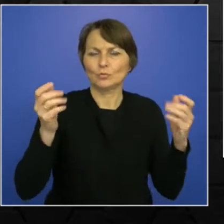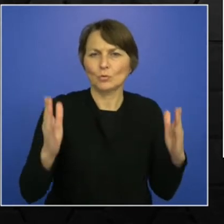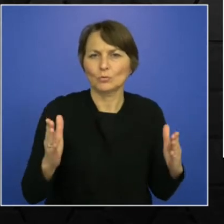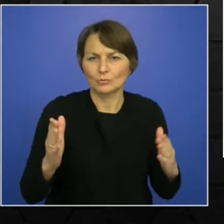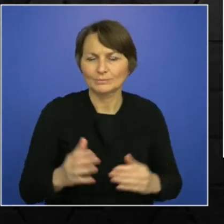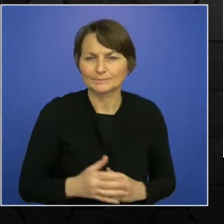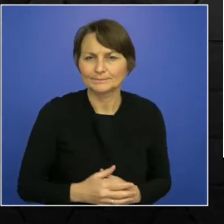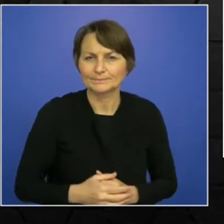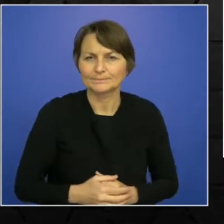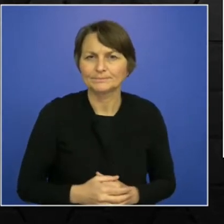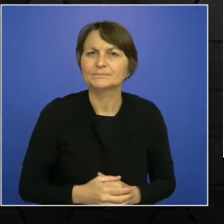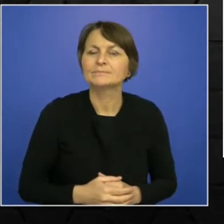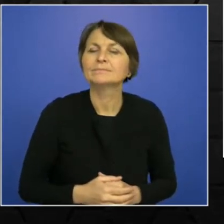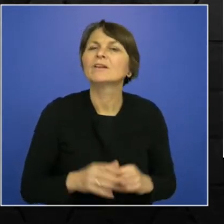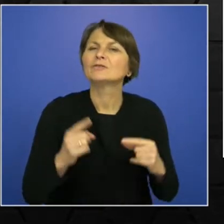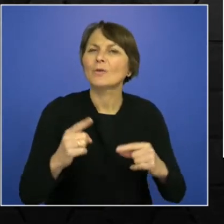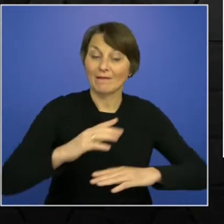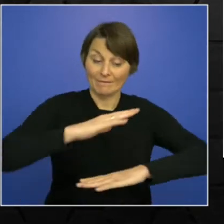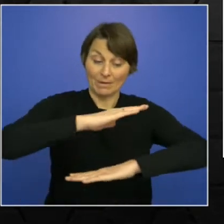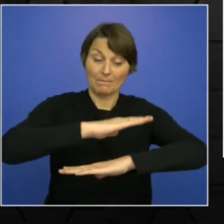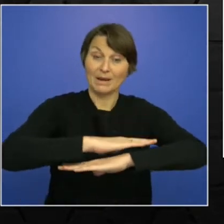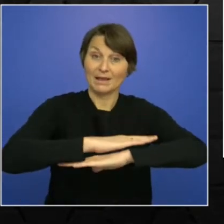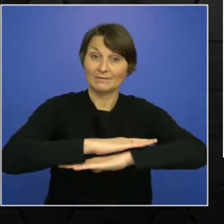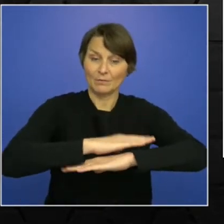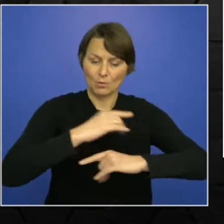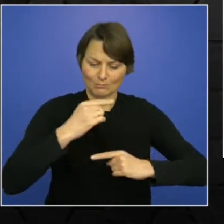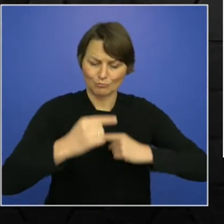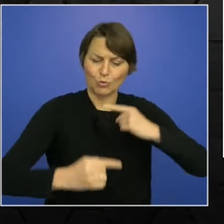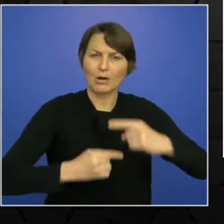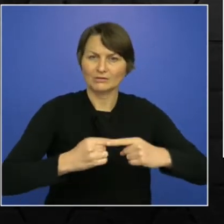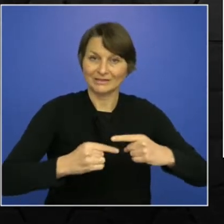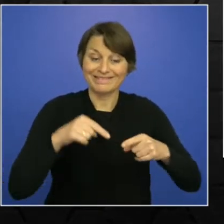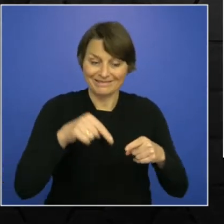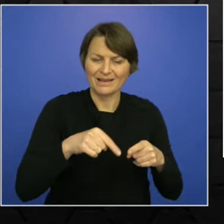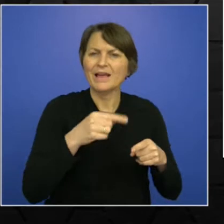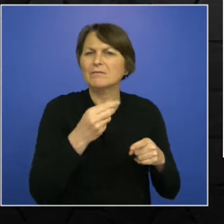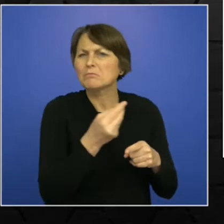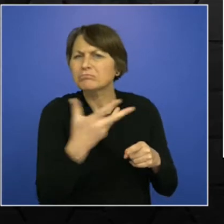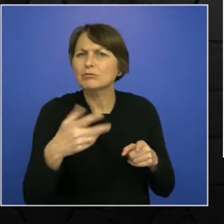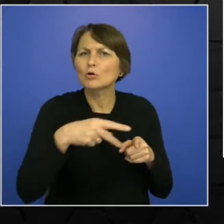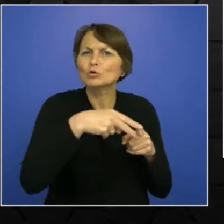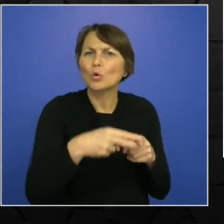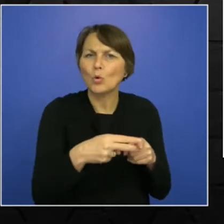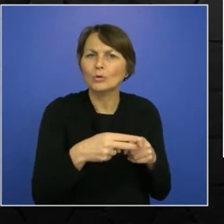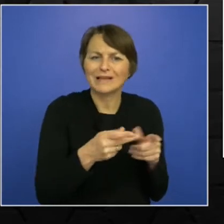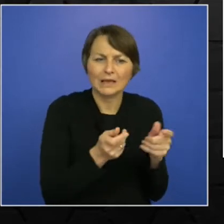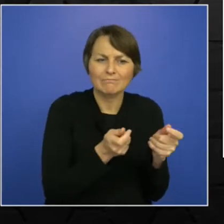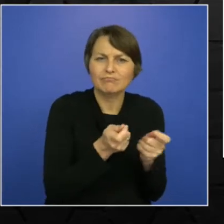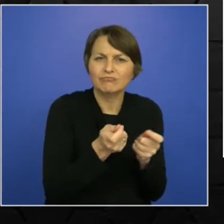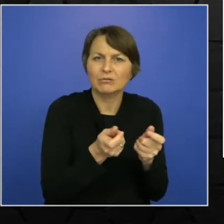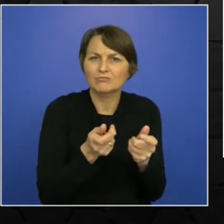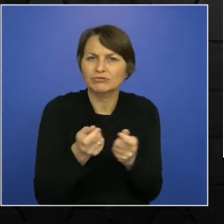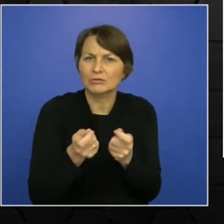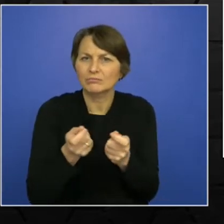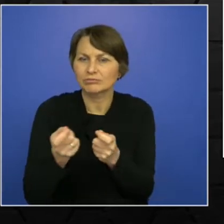we have processing platforms which provide these sort of mediating tools, and MML Spark, which we are going to discuss today, is